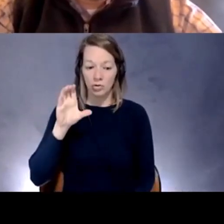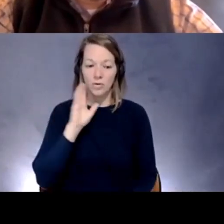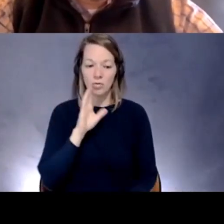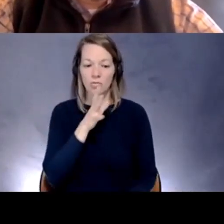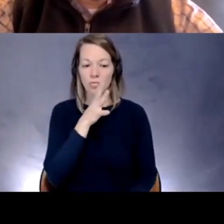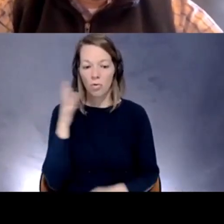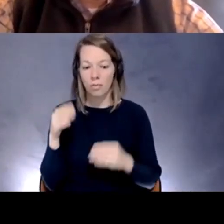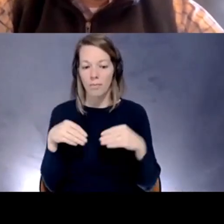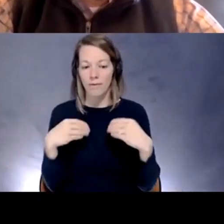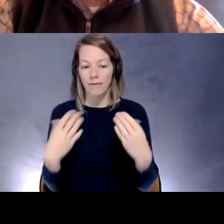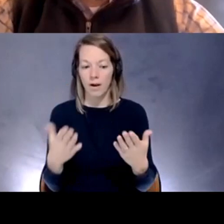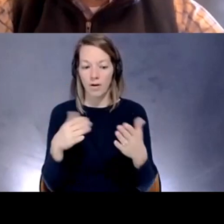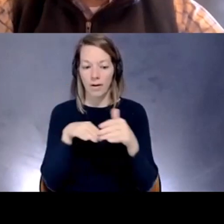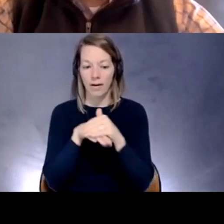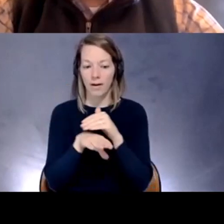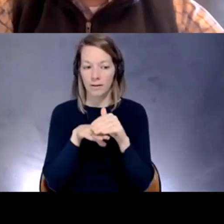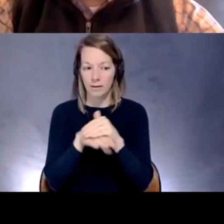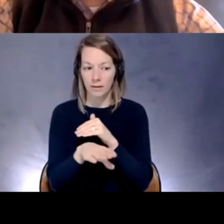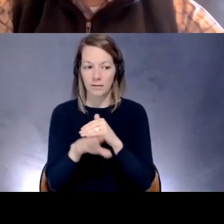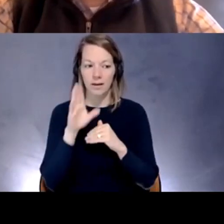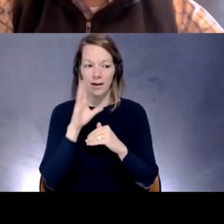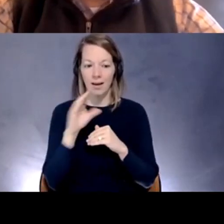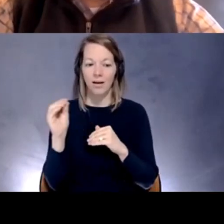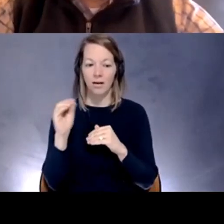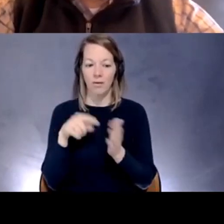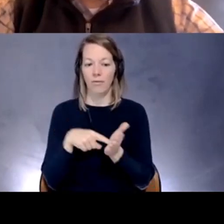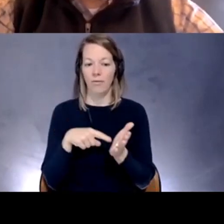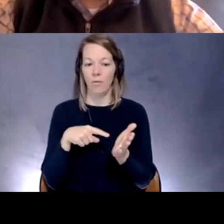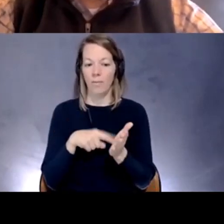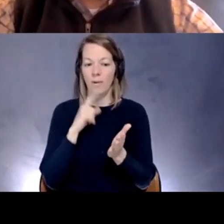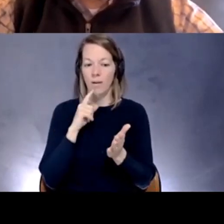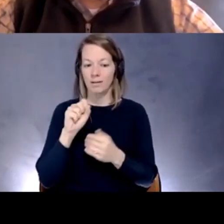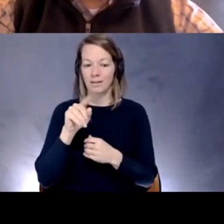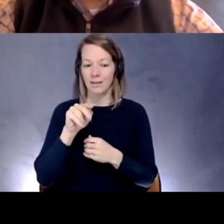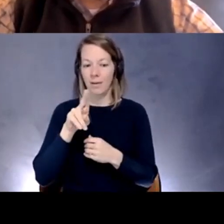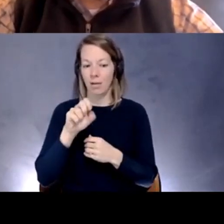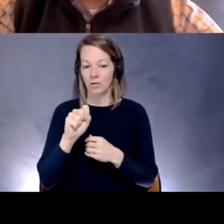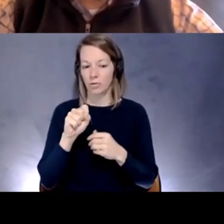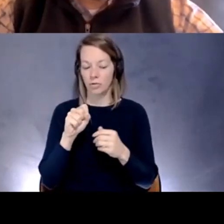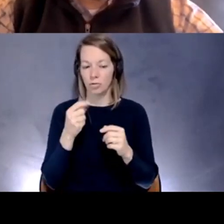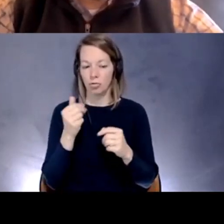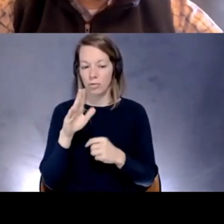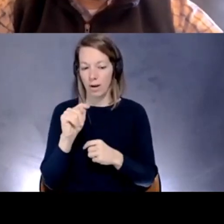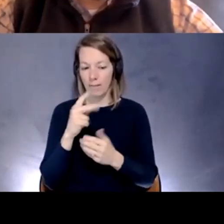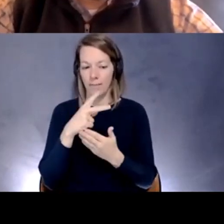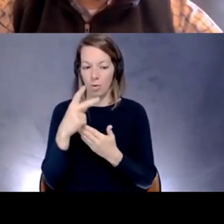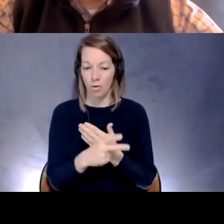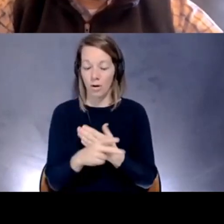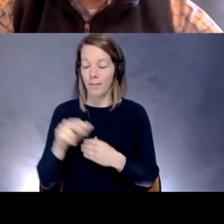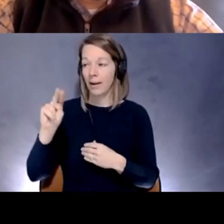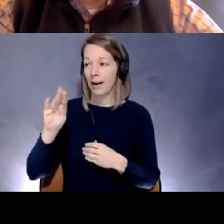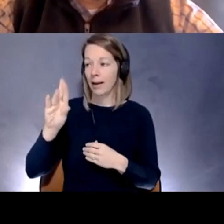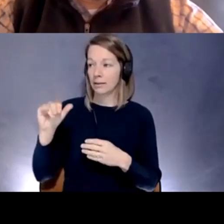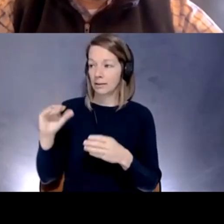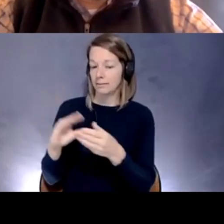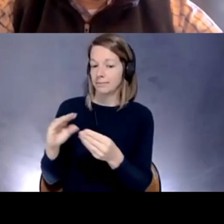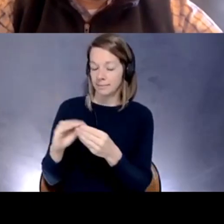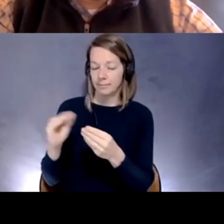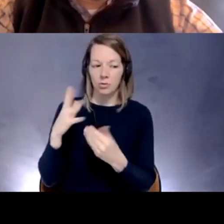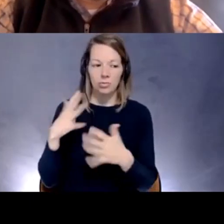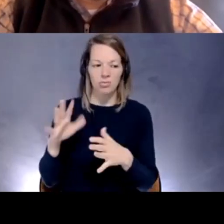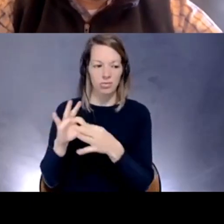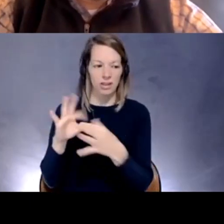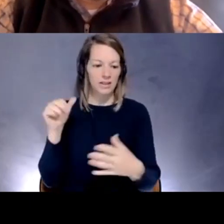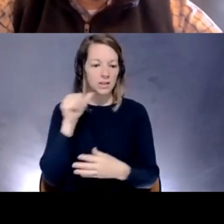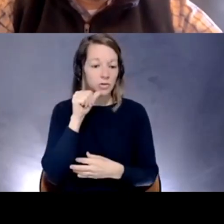Rural Provider Access and Affordability Stimulus Grant Program. And as Nancy mentioned, that was released